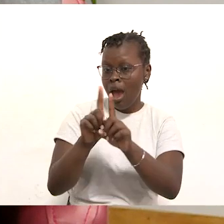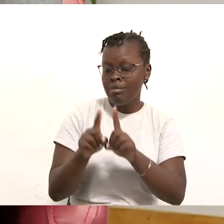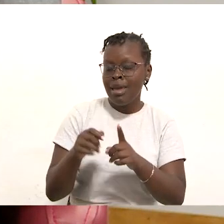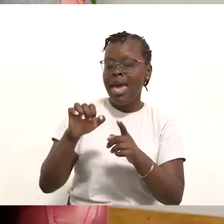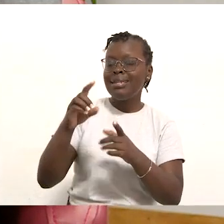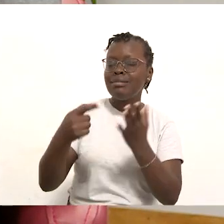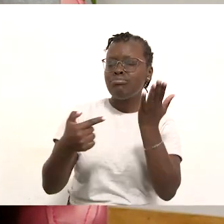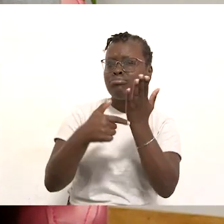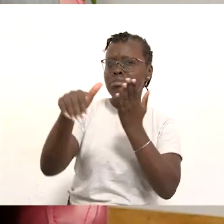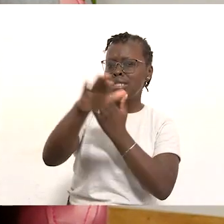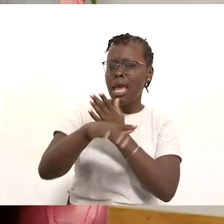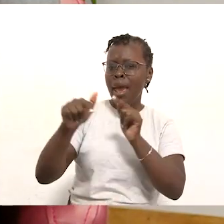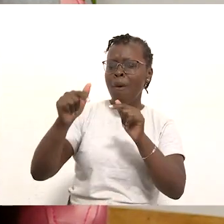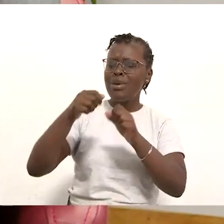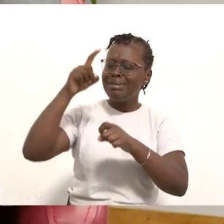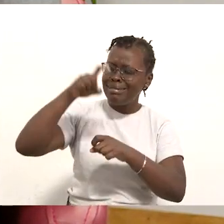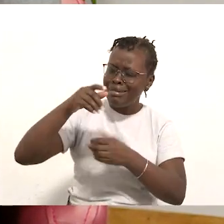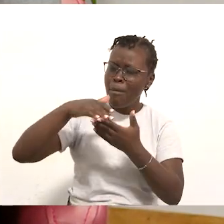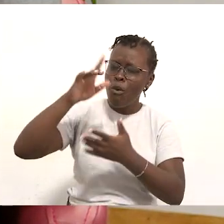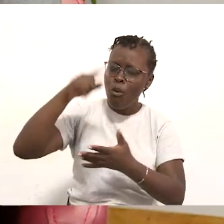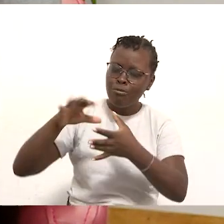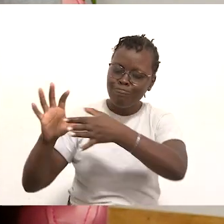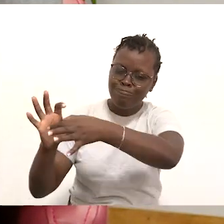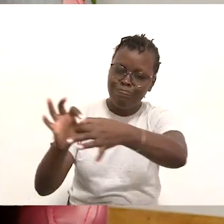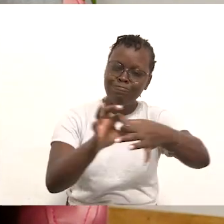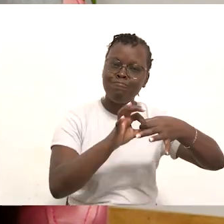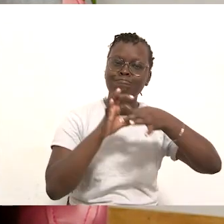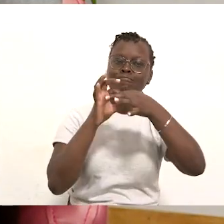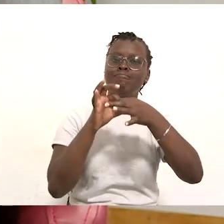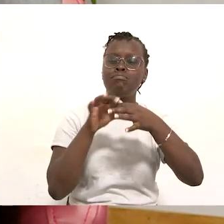space, what we need now is a lot of collaboration, so that we're able to come up